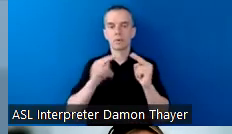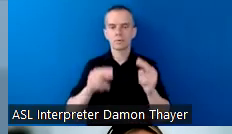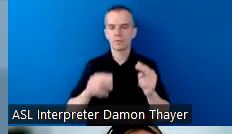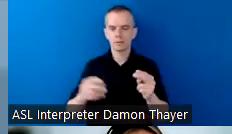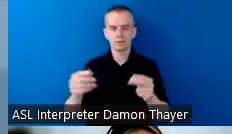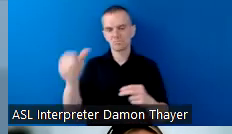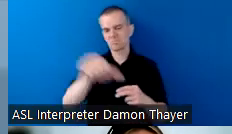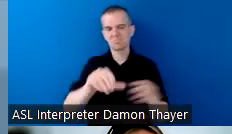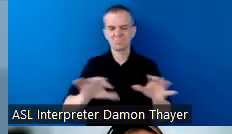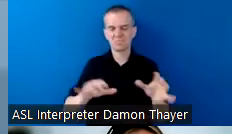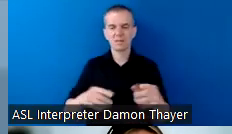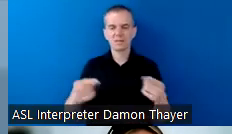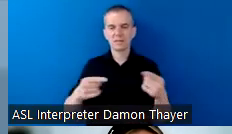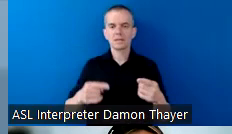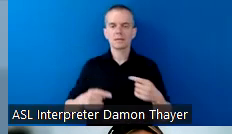happen.